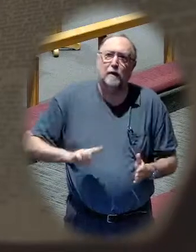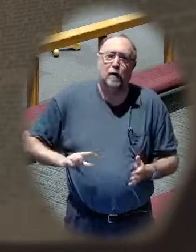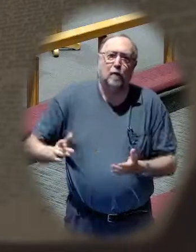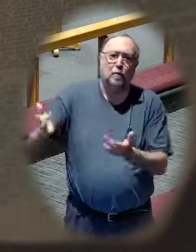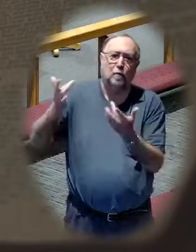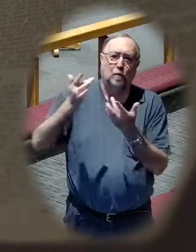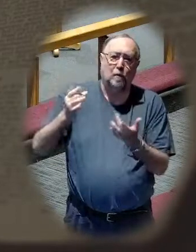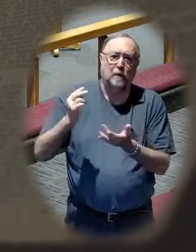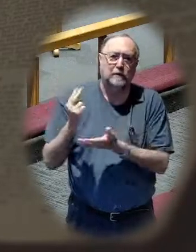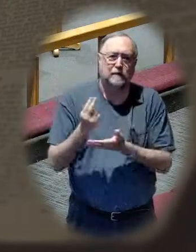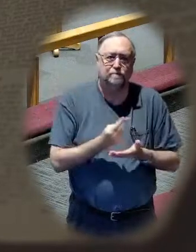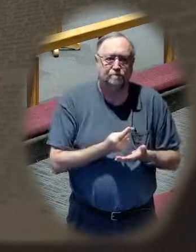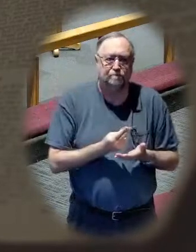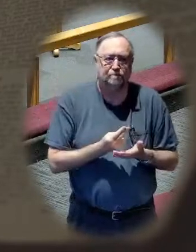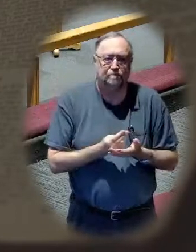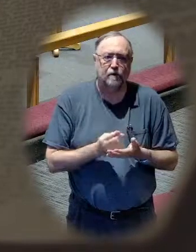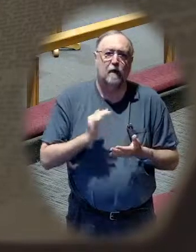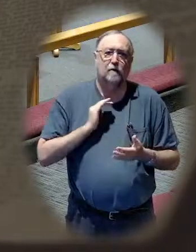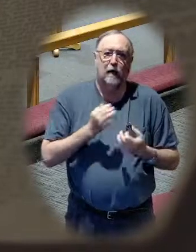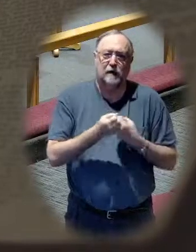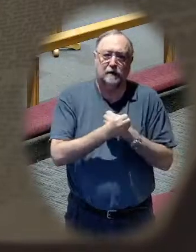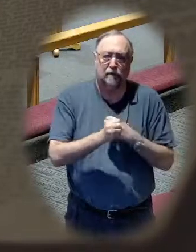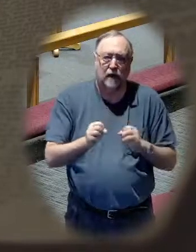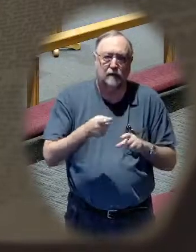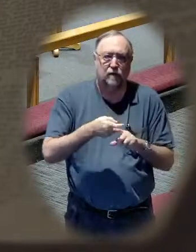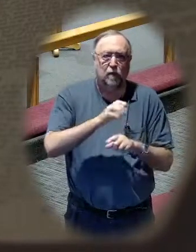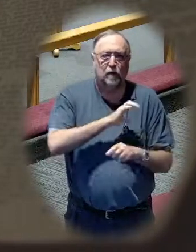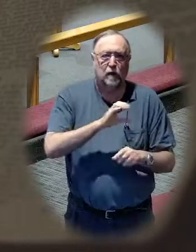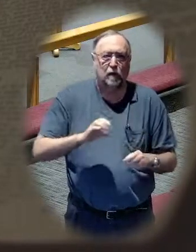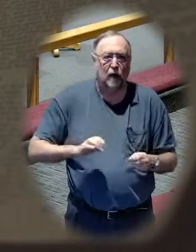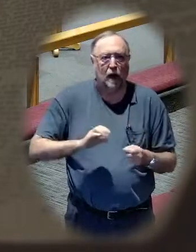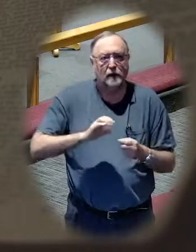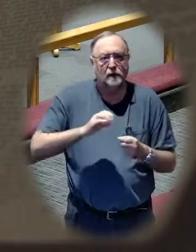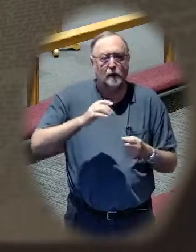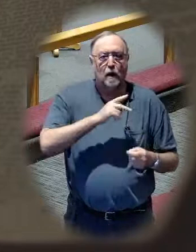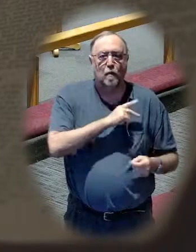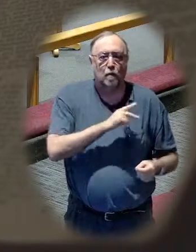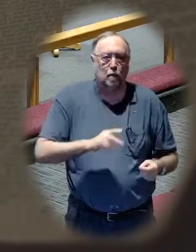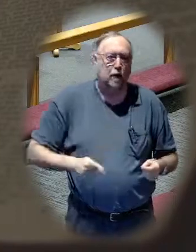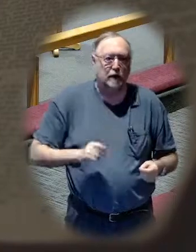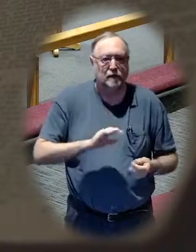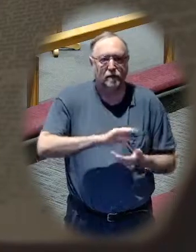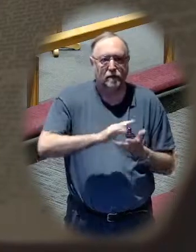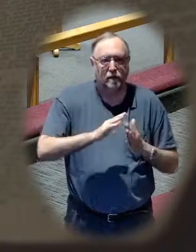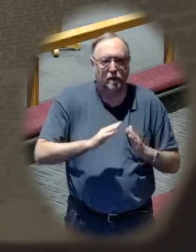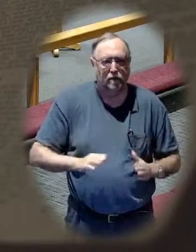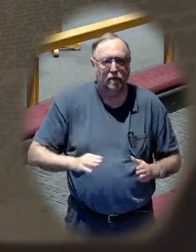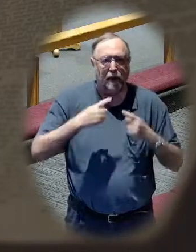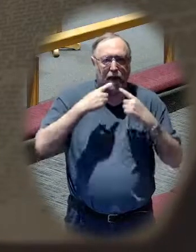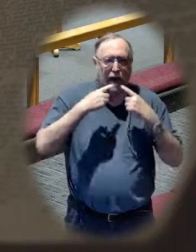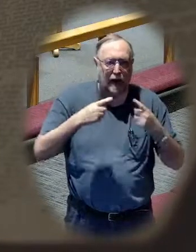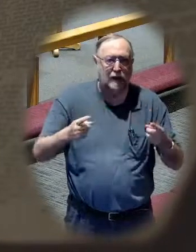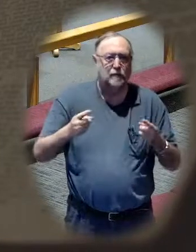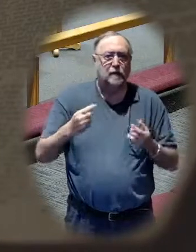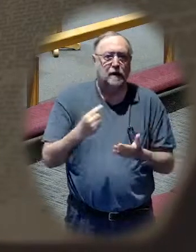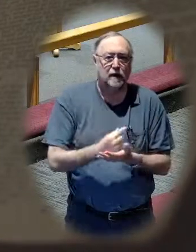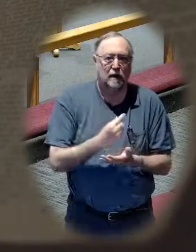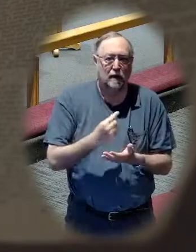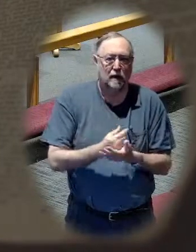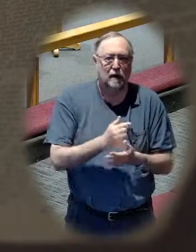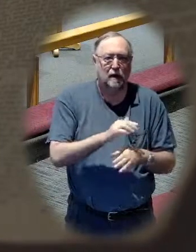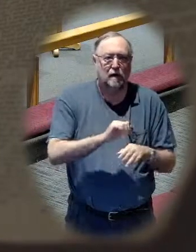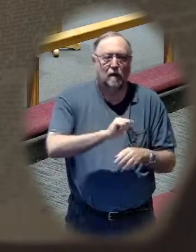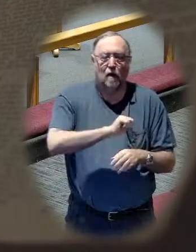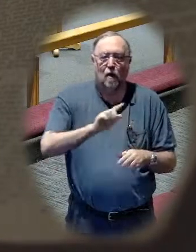For our salvation from Christ, the Prince of Peace, for the proclamation of the gospel and the calling of all